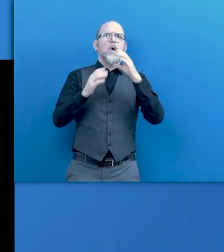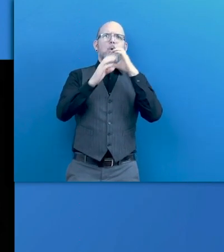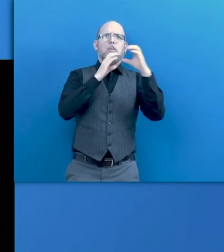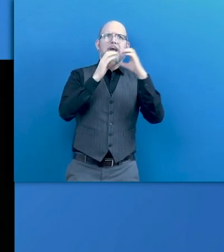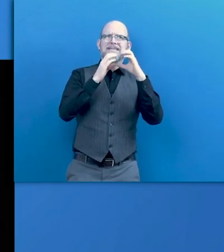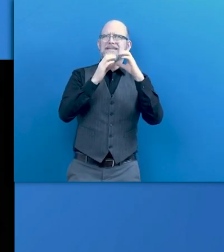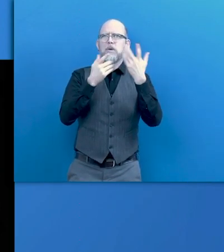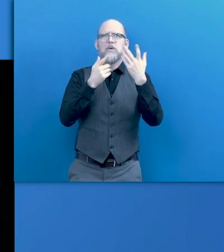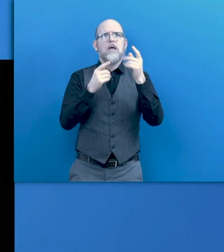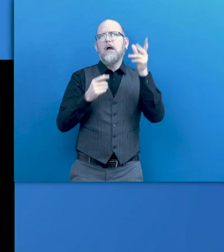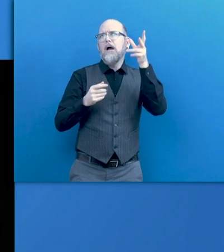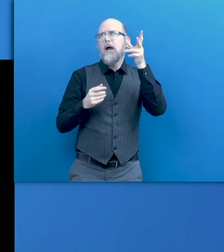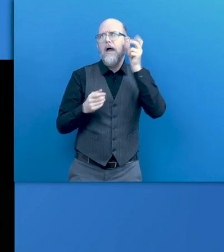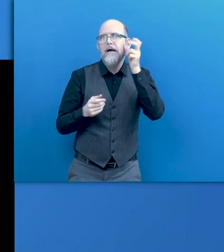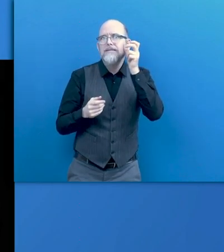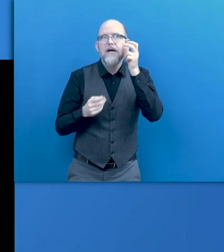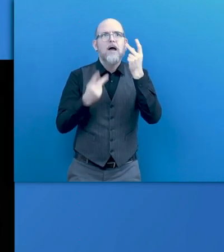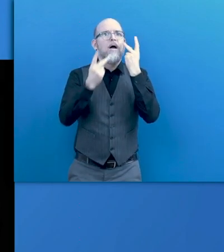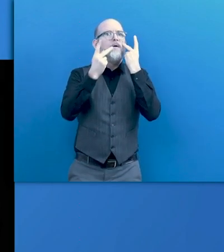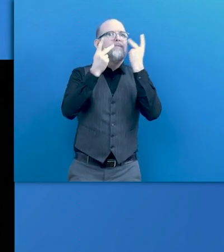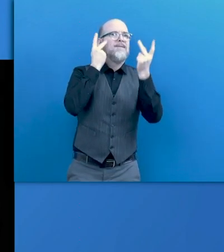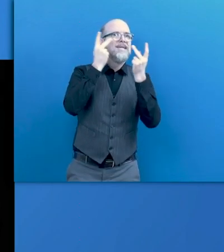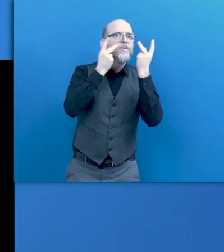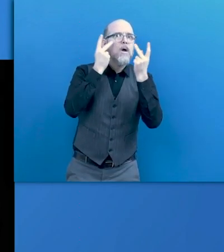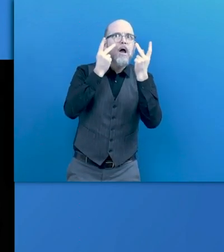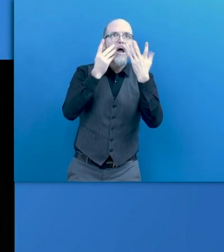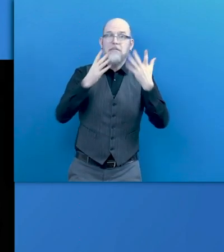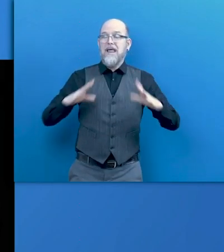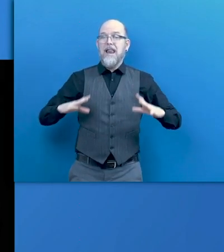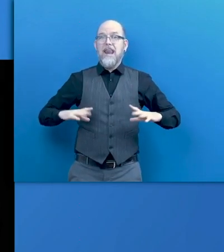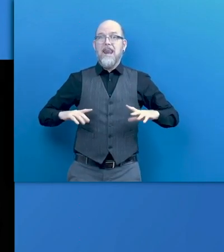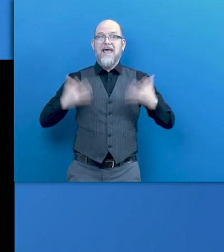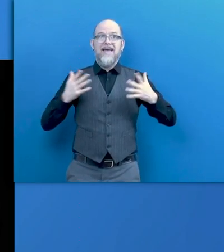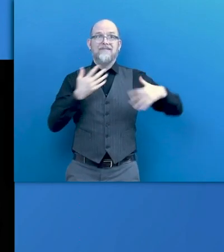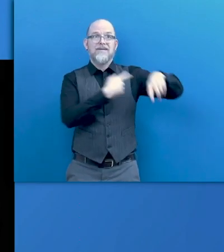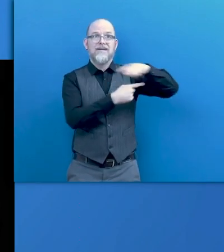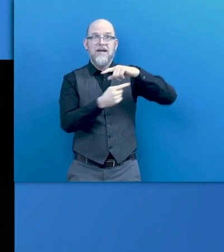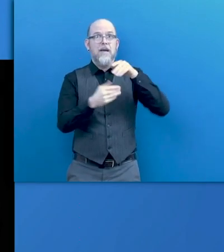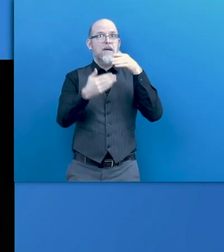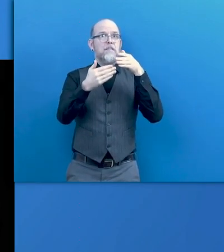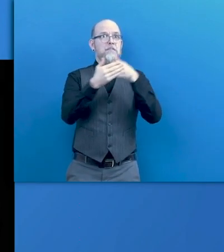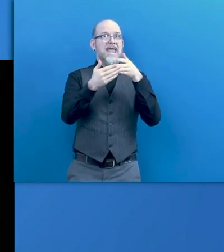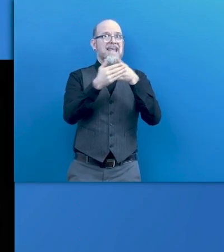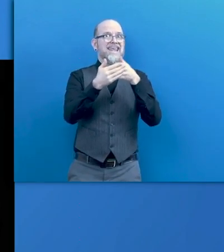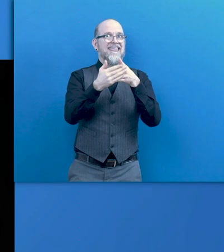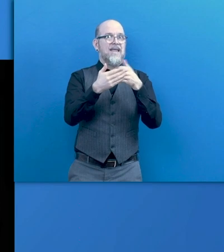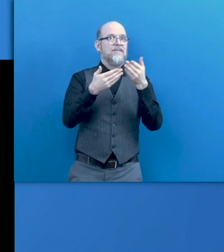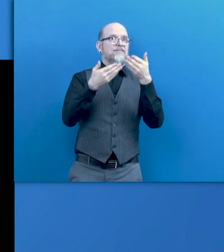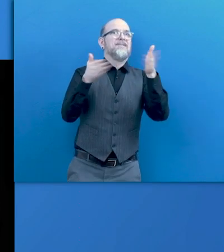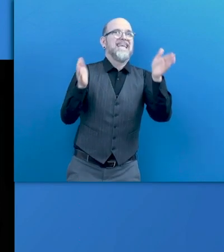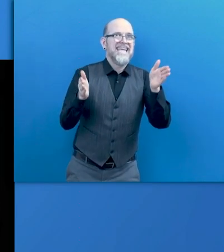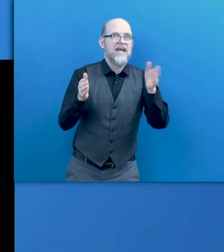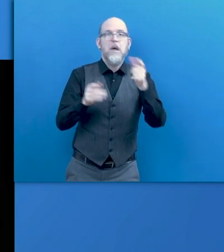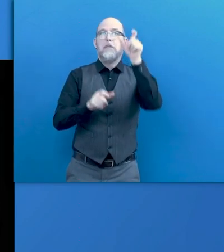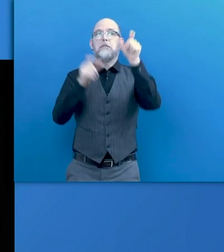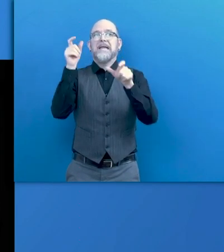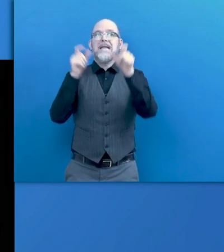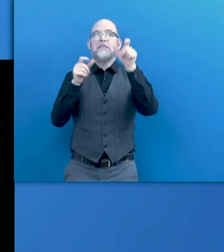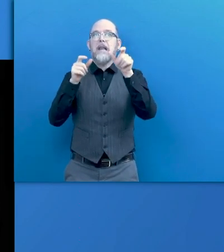and communication facilities, as well as other designed areas of life, are barrier-free if they are generally customary for people with